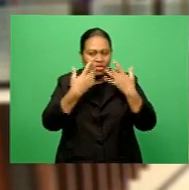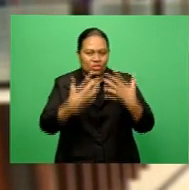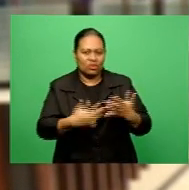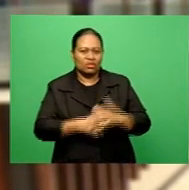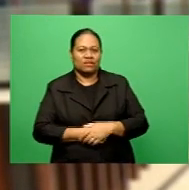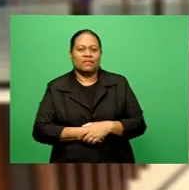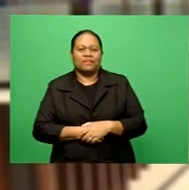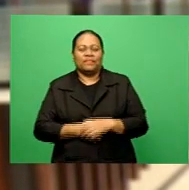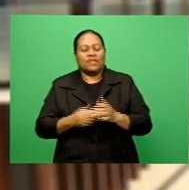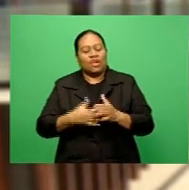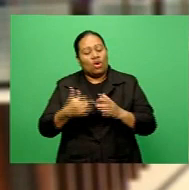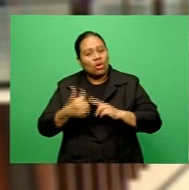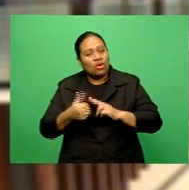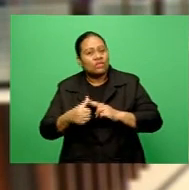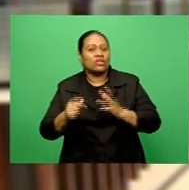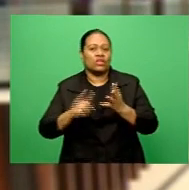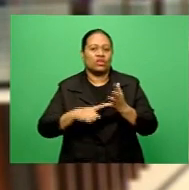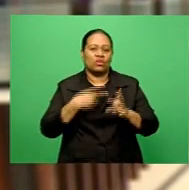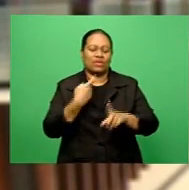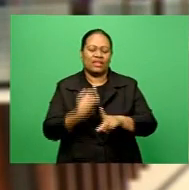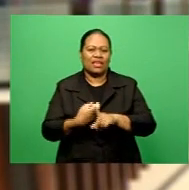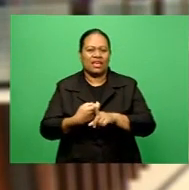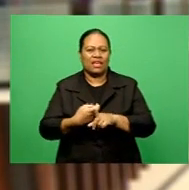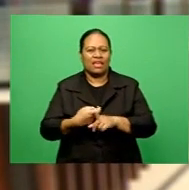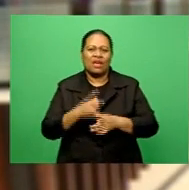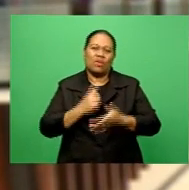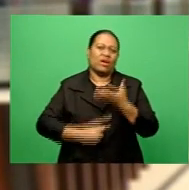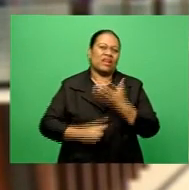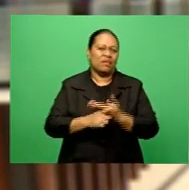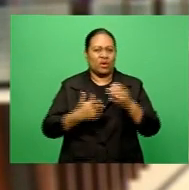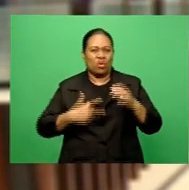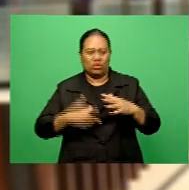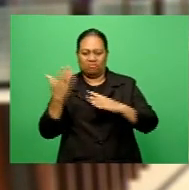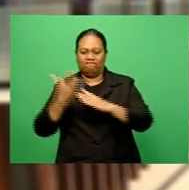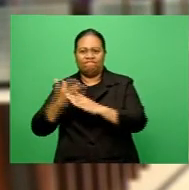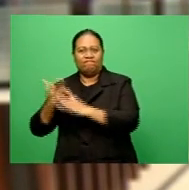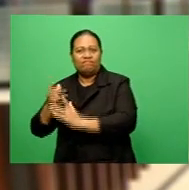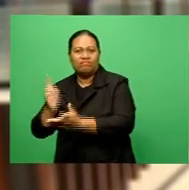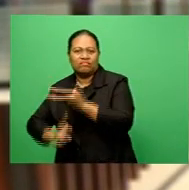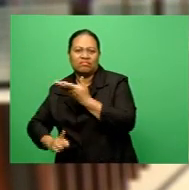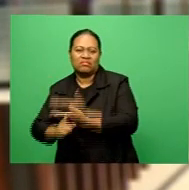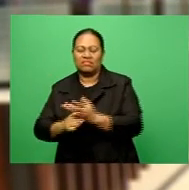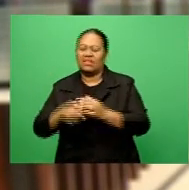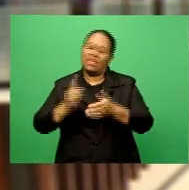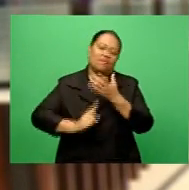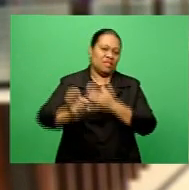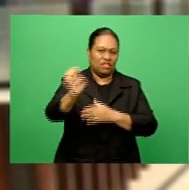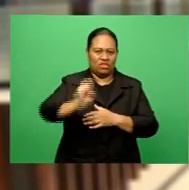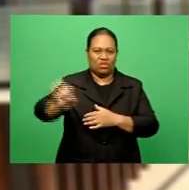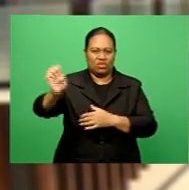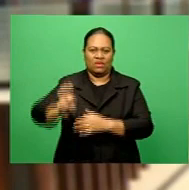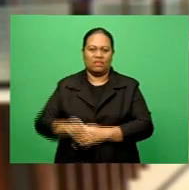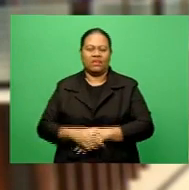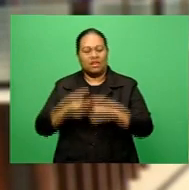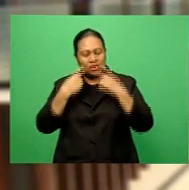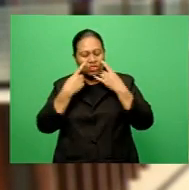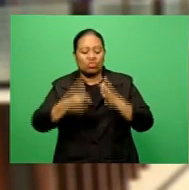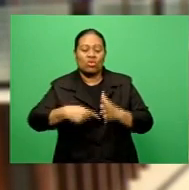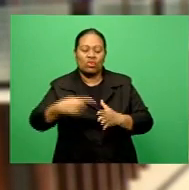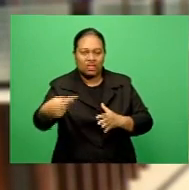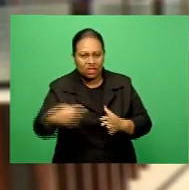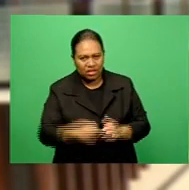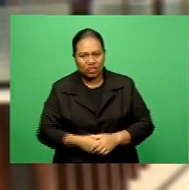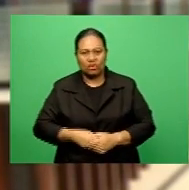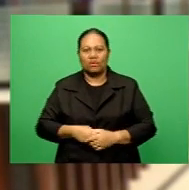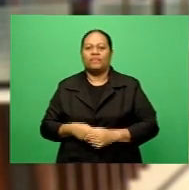assets. Also, the UK has prompted tighter lockdowns and travel restrictions across Europe. This will likely continue to weigh on